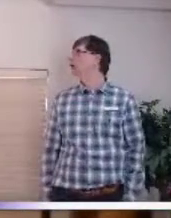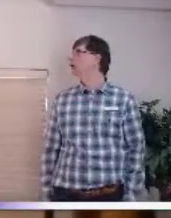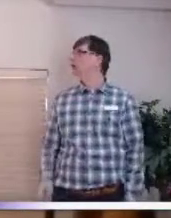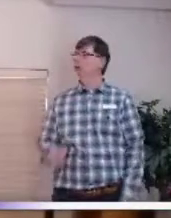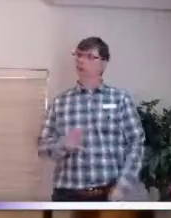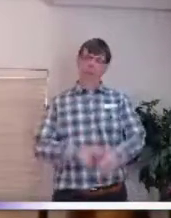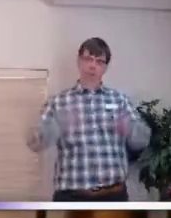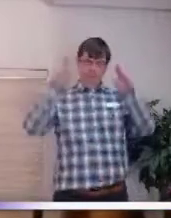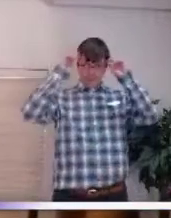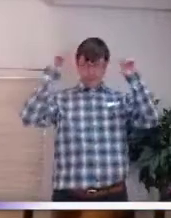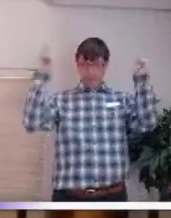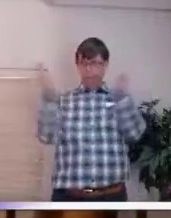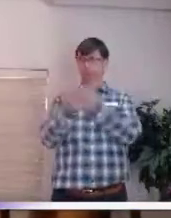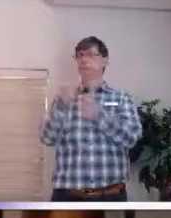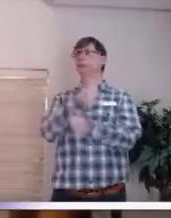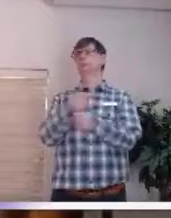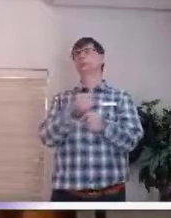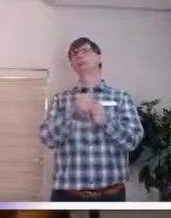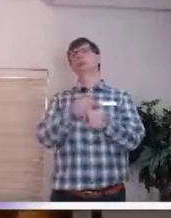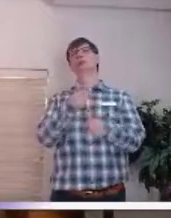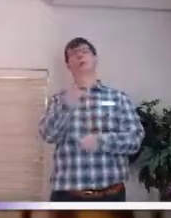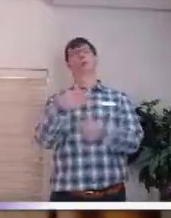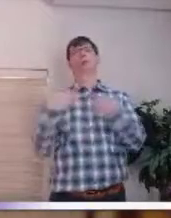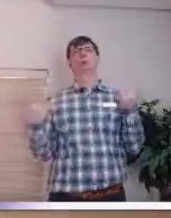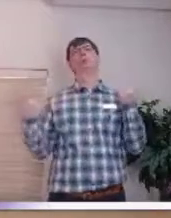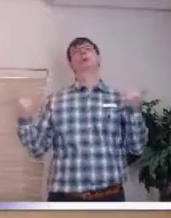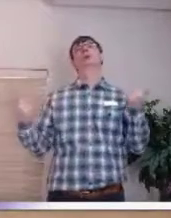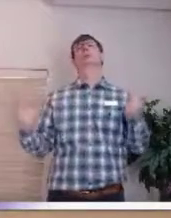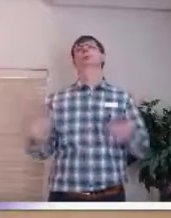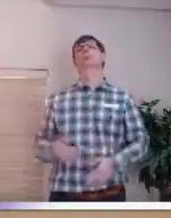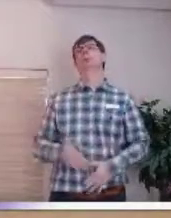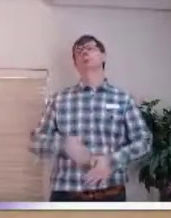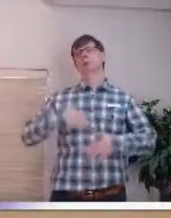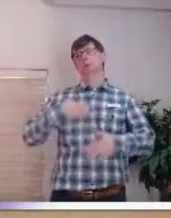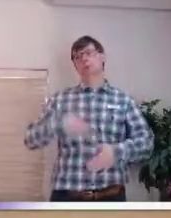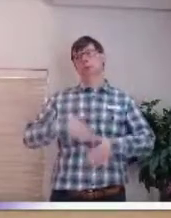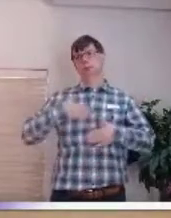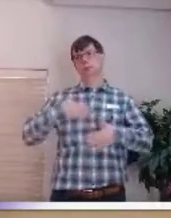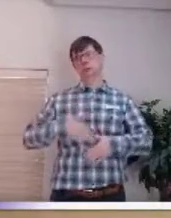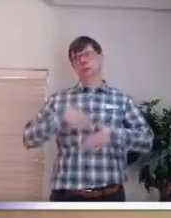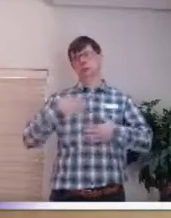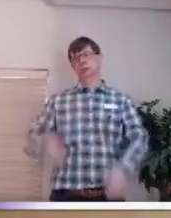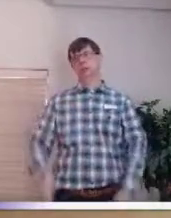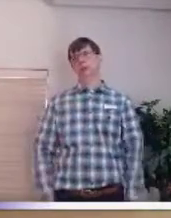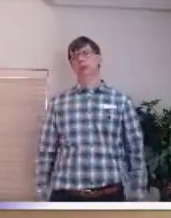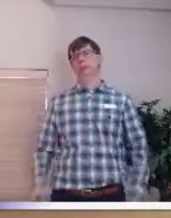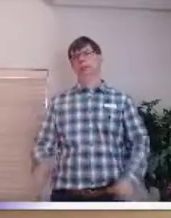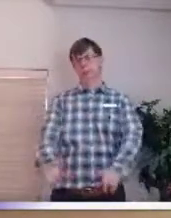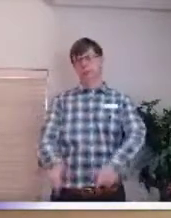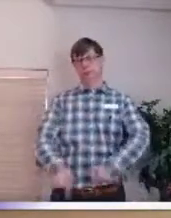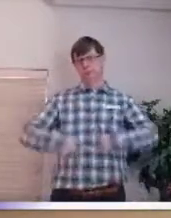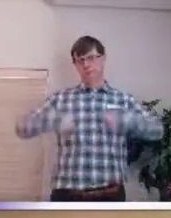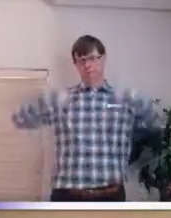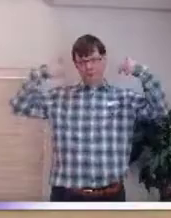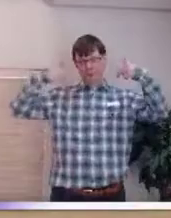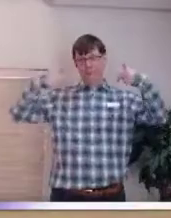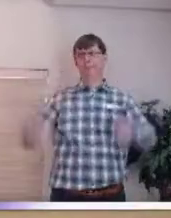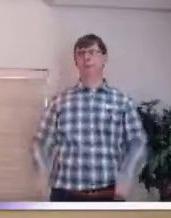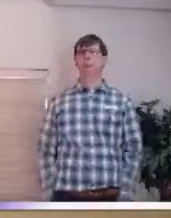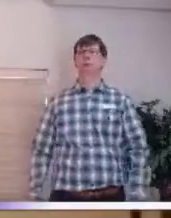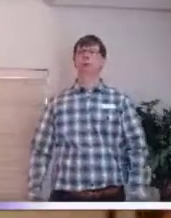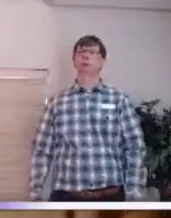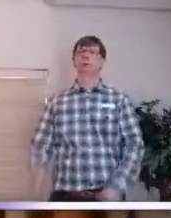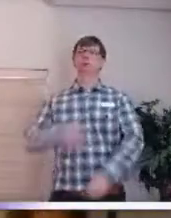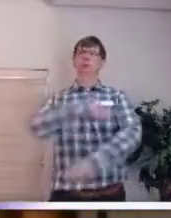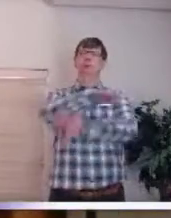Now imagine being able to create anything you want in joy, in happiness,